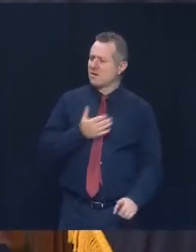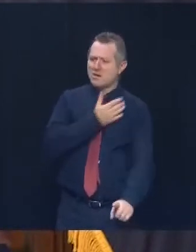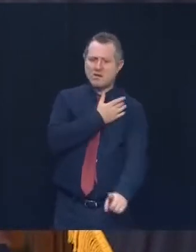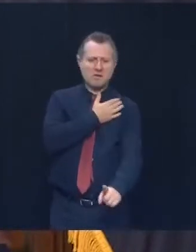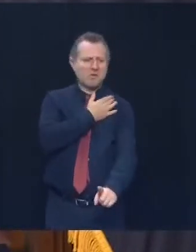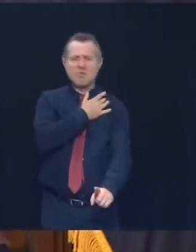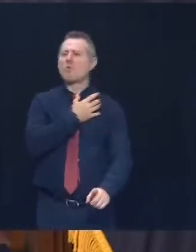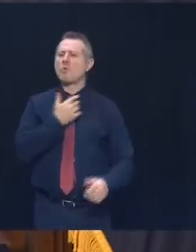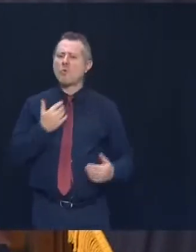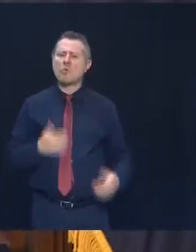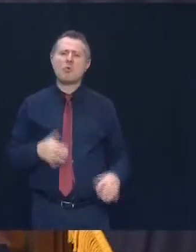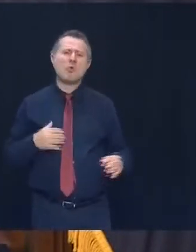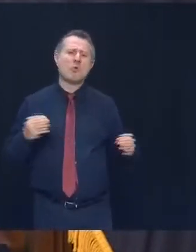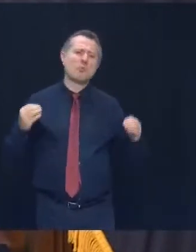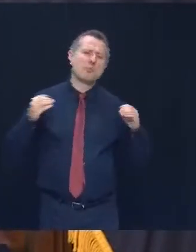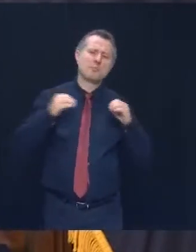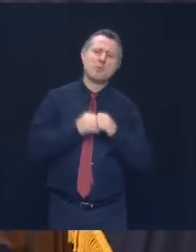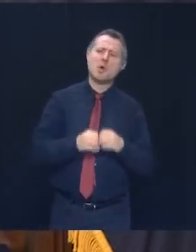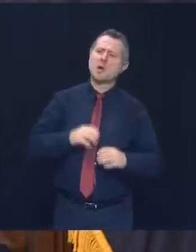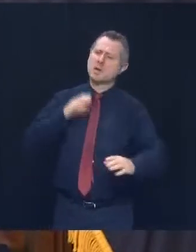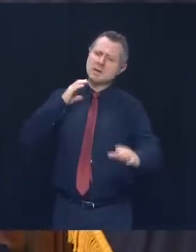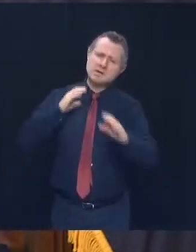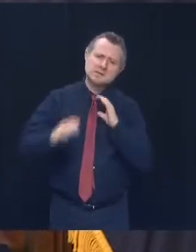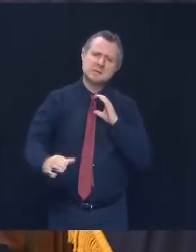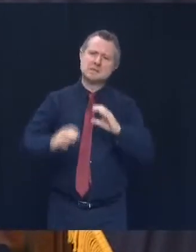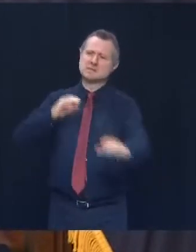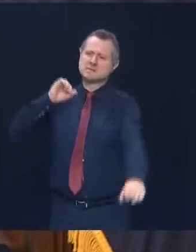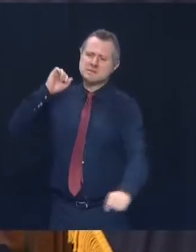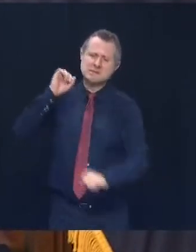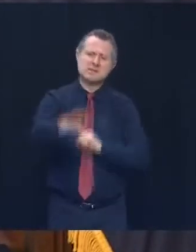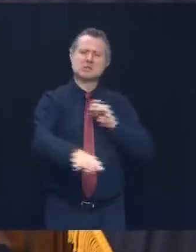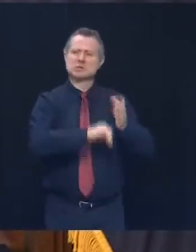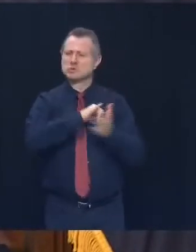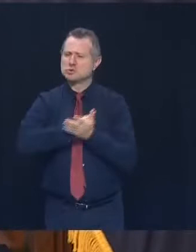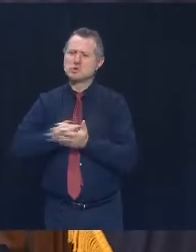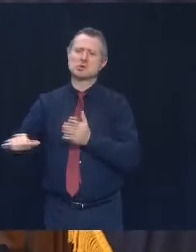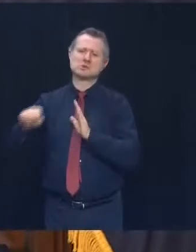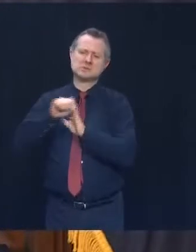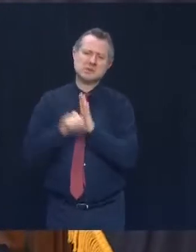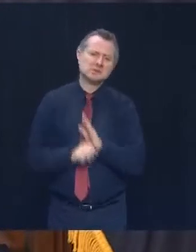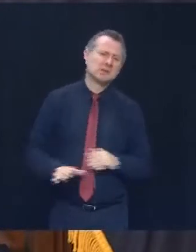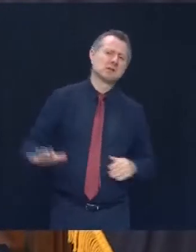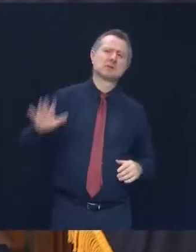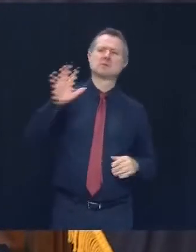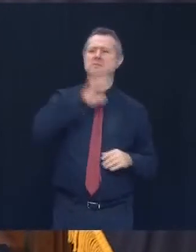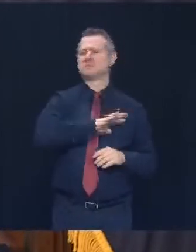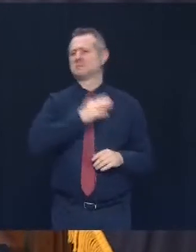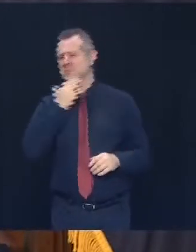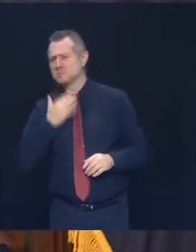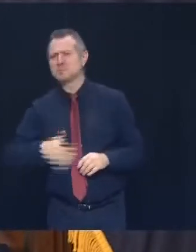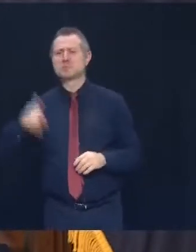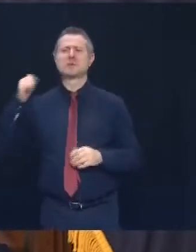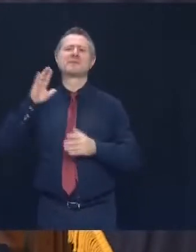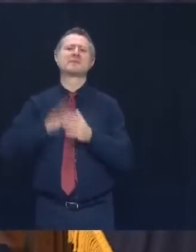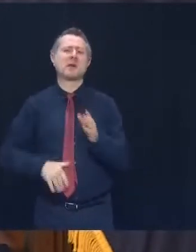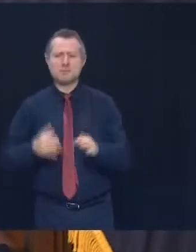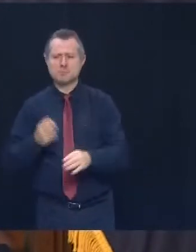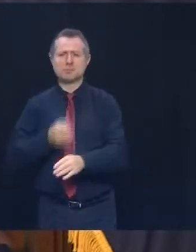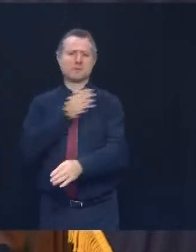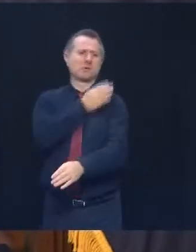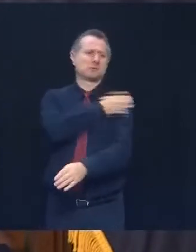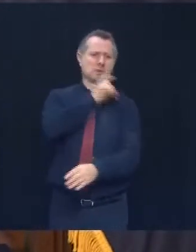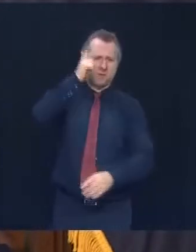with the people of the state of New York than any governor in the history of the state of New York. I have